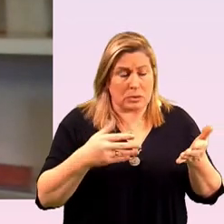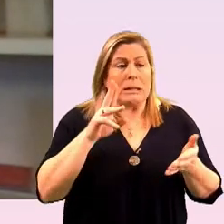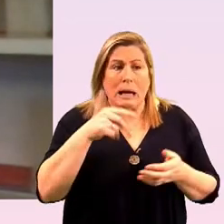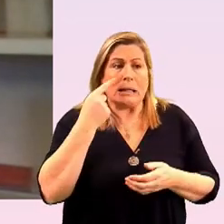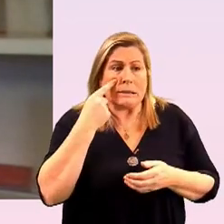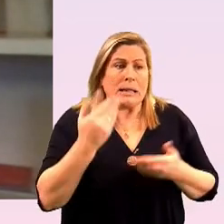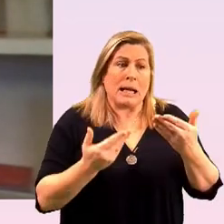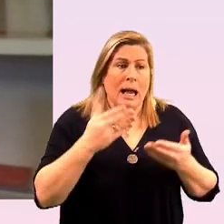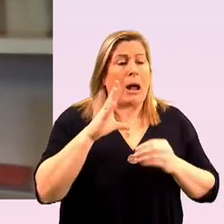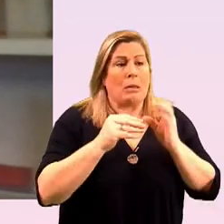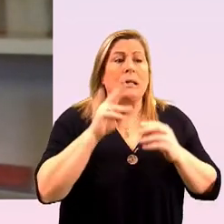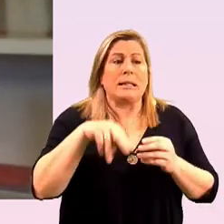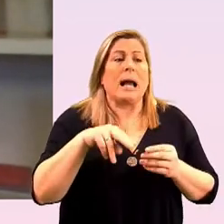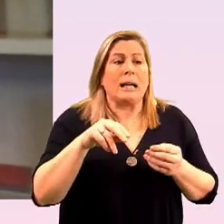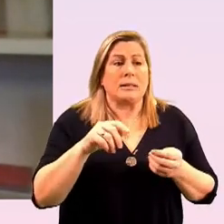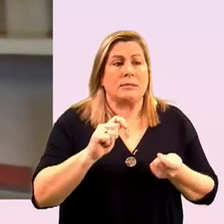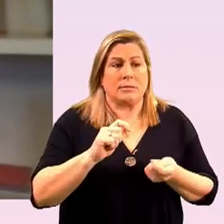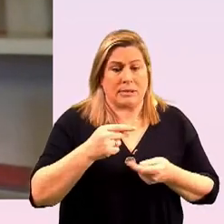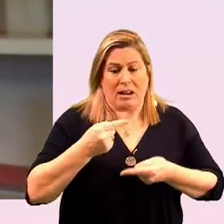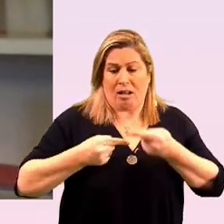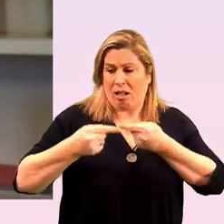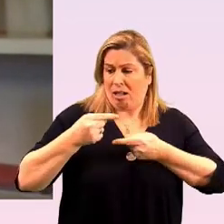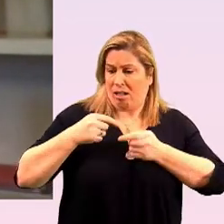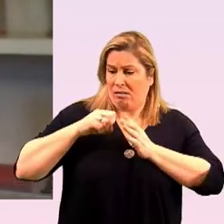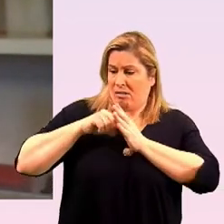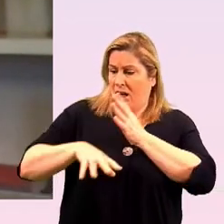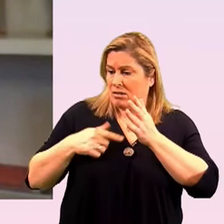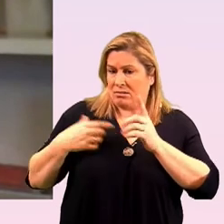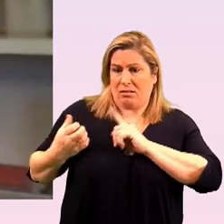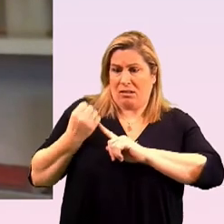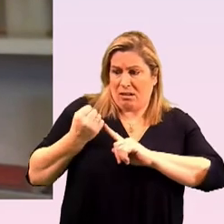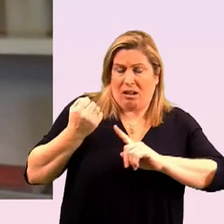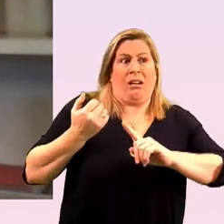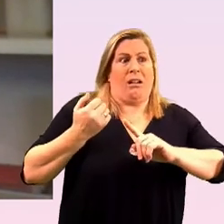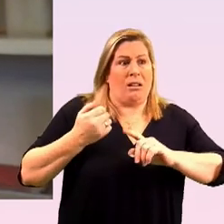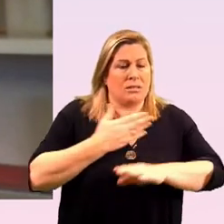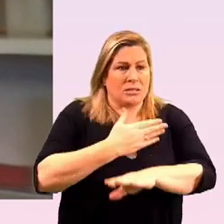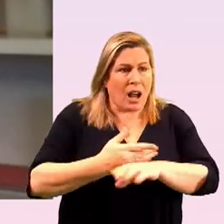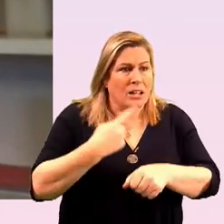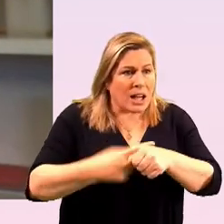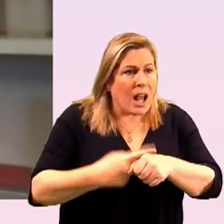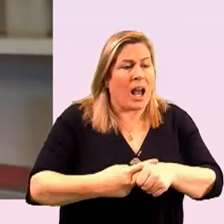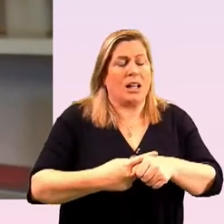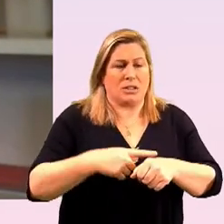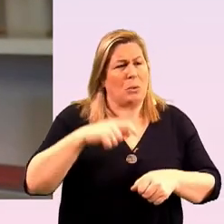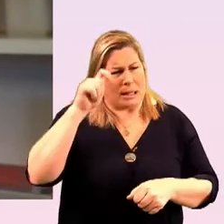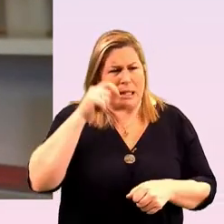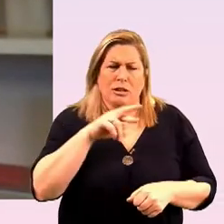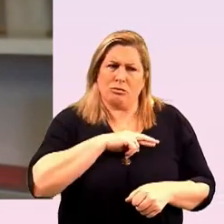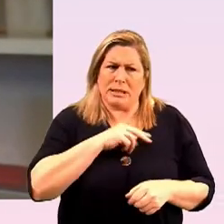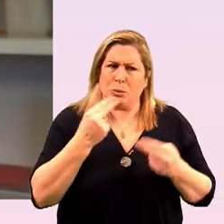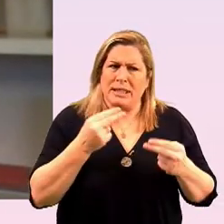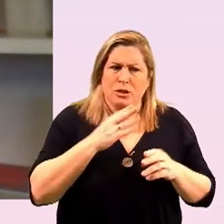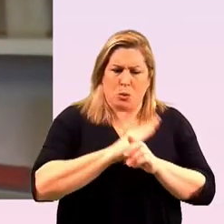get rolled back or, you know, targeted. So it's really important we avoid that. And I think back to that sort of purpose